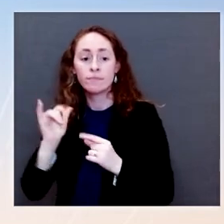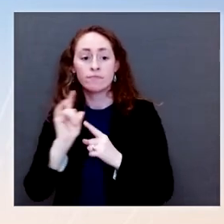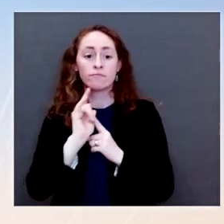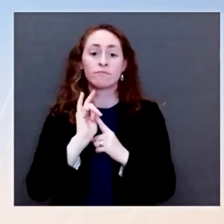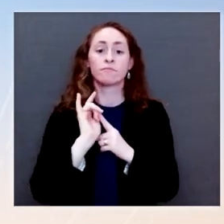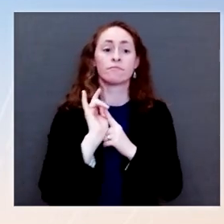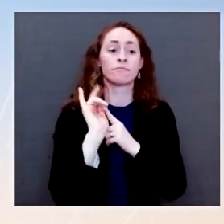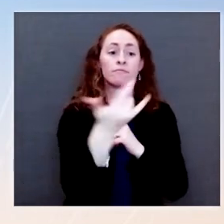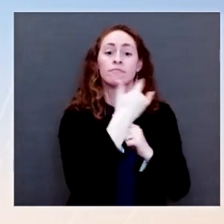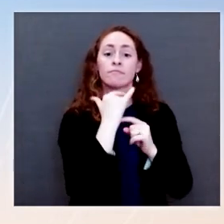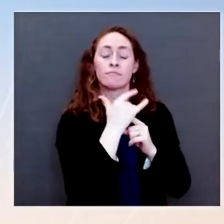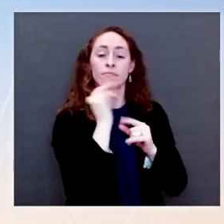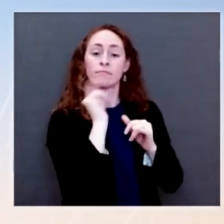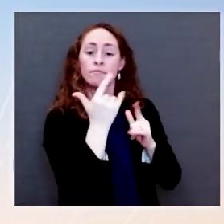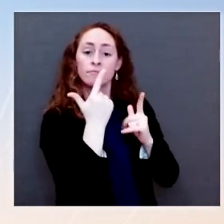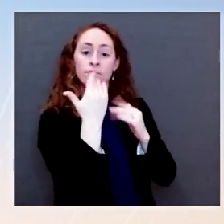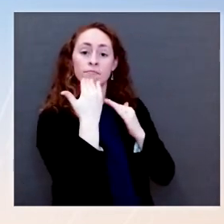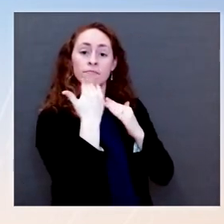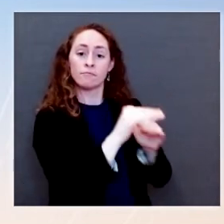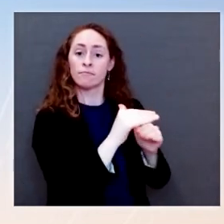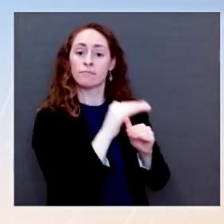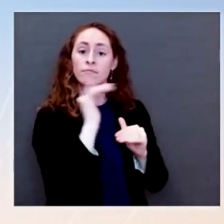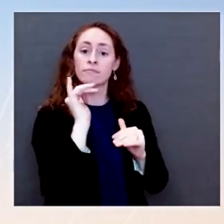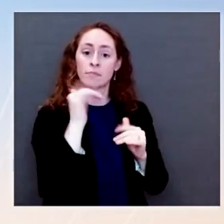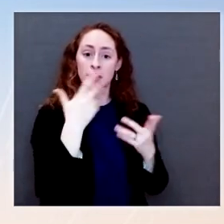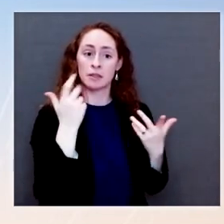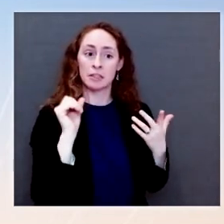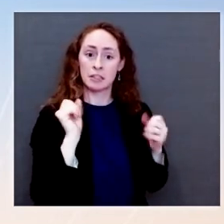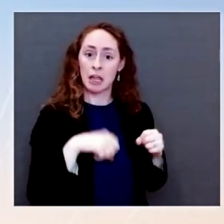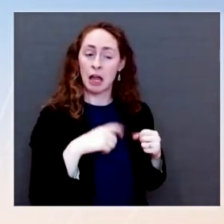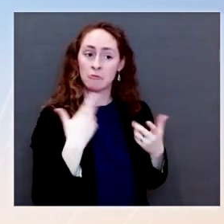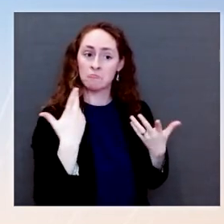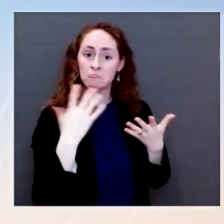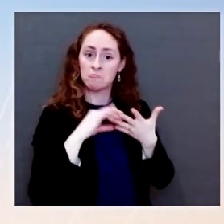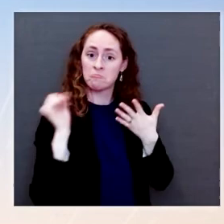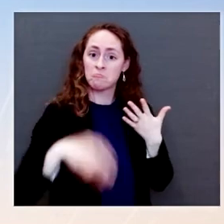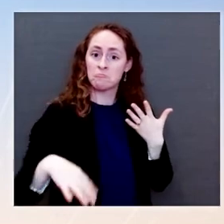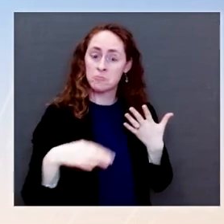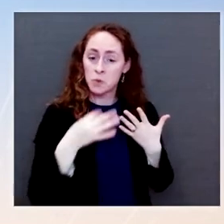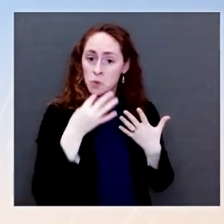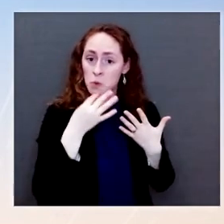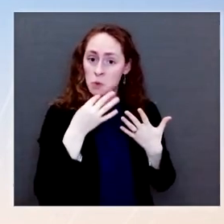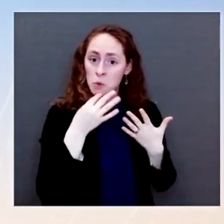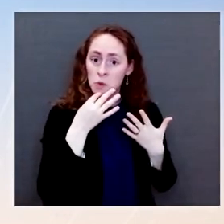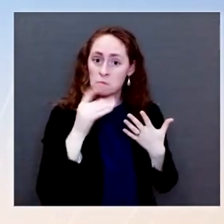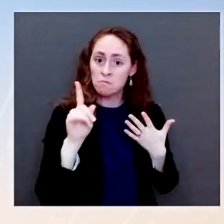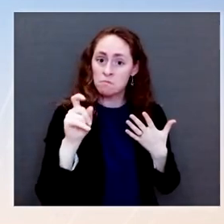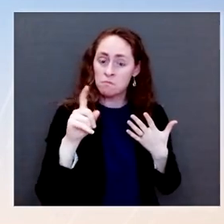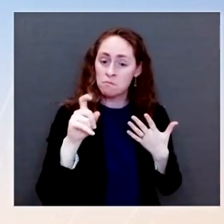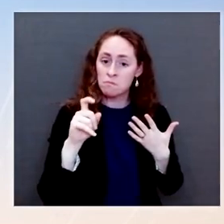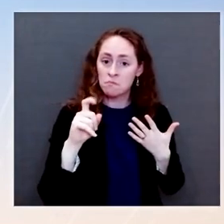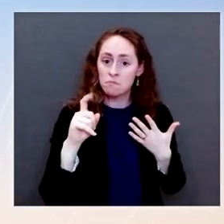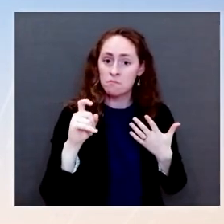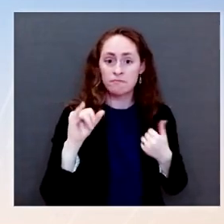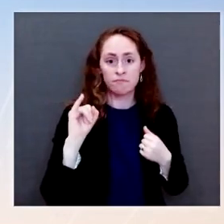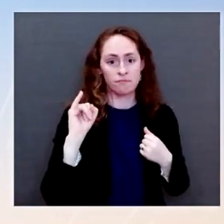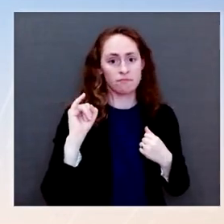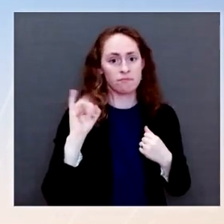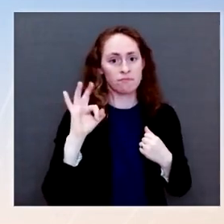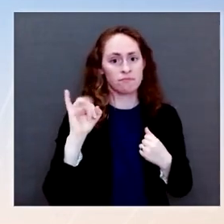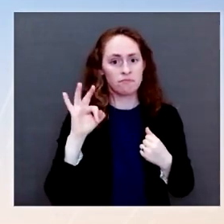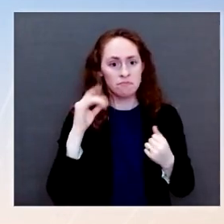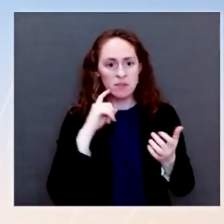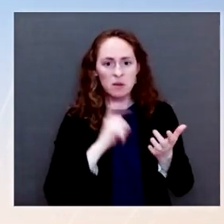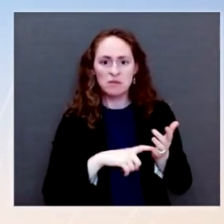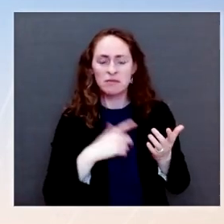it would be a recommendation from Dr. Fauci and the health and medical experts that we should pull back those travel restrictions, and that's